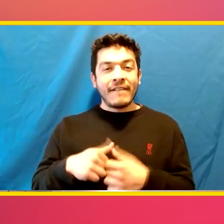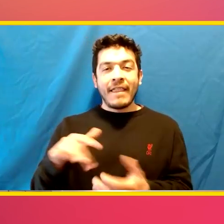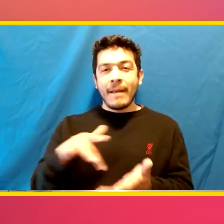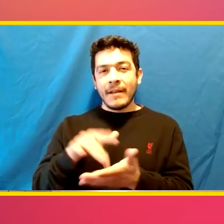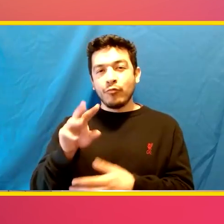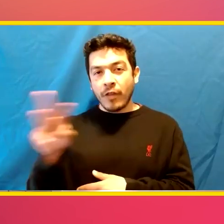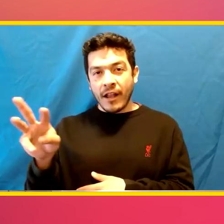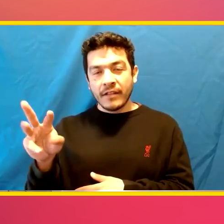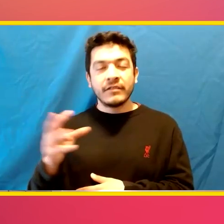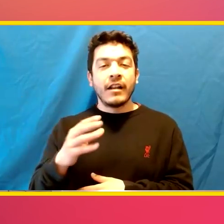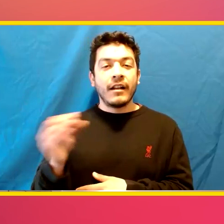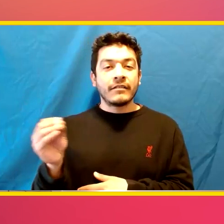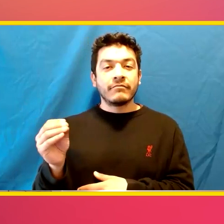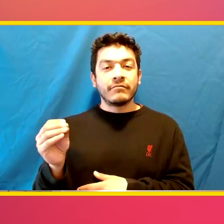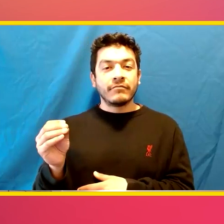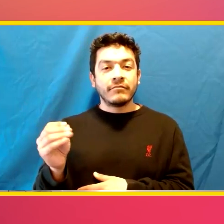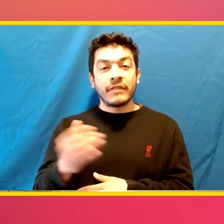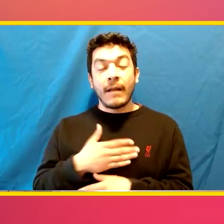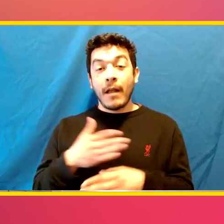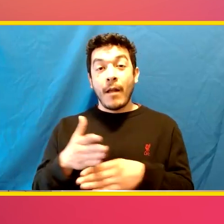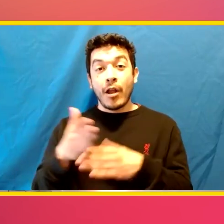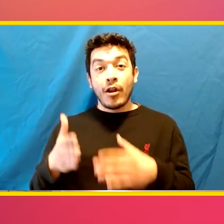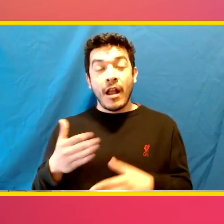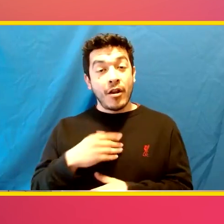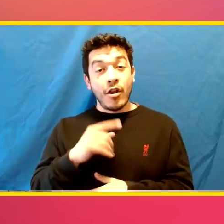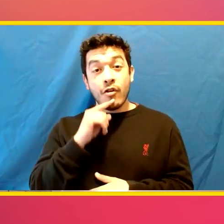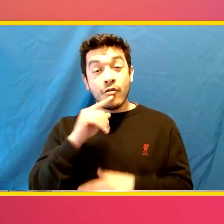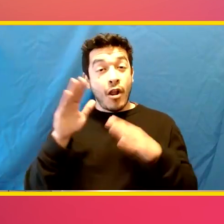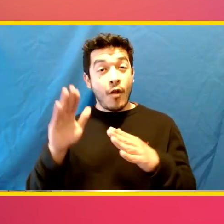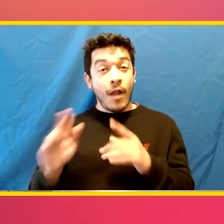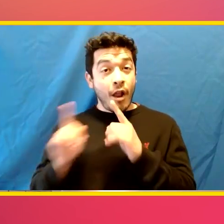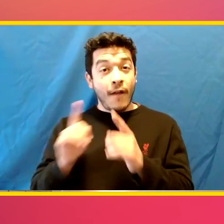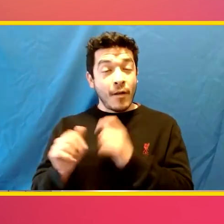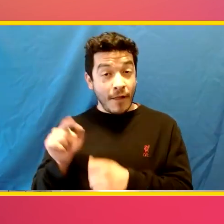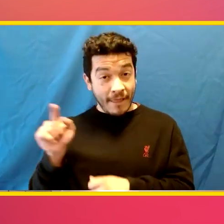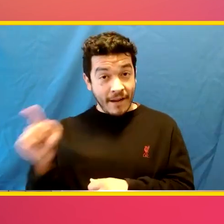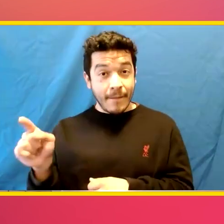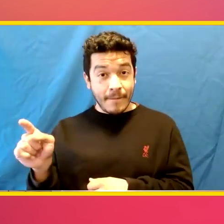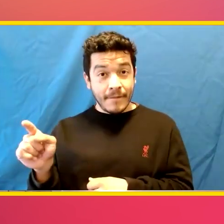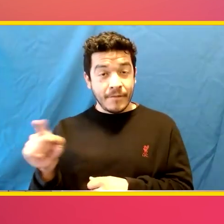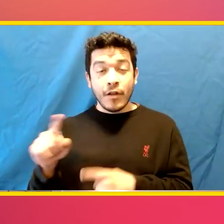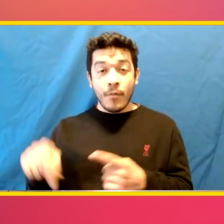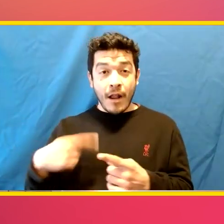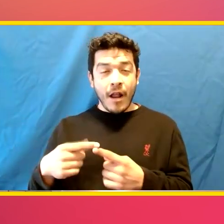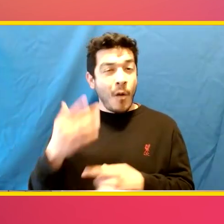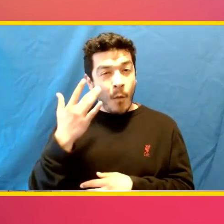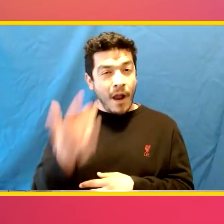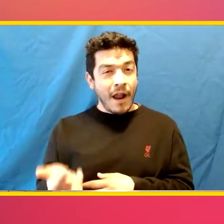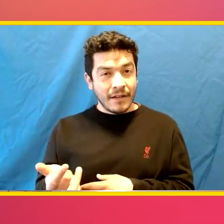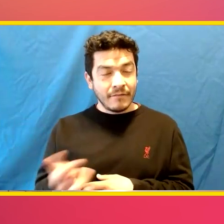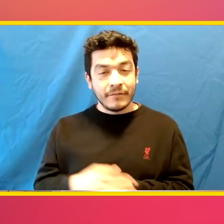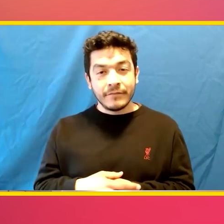Midwest, and my partner had a really great conversations with him around like